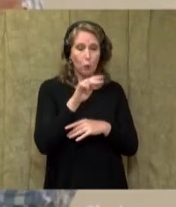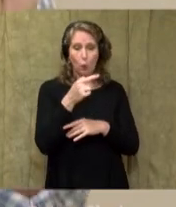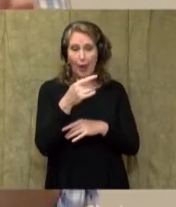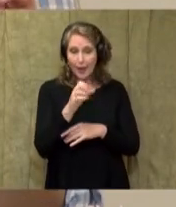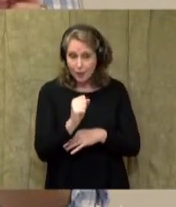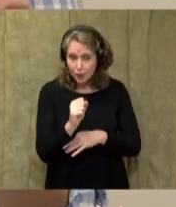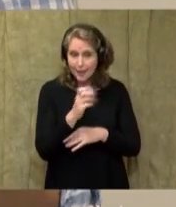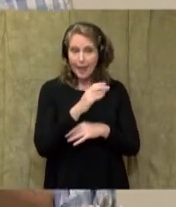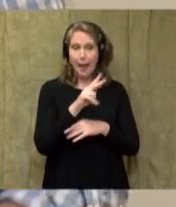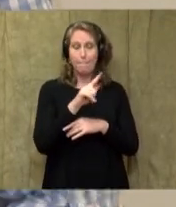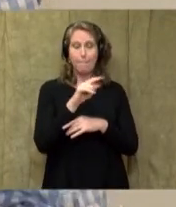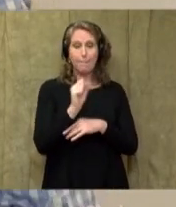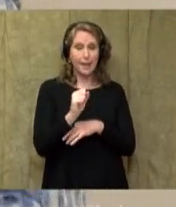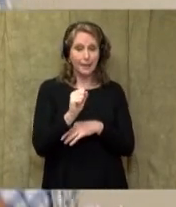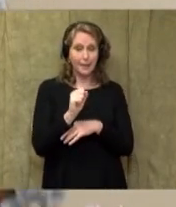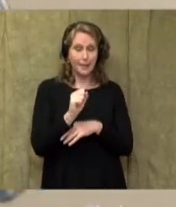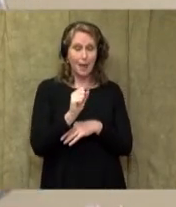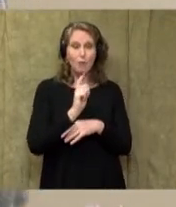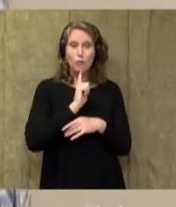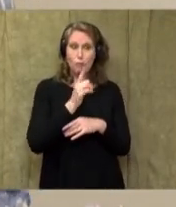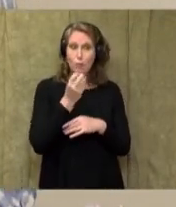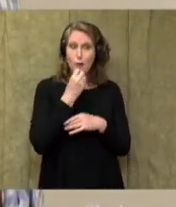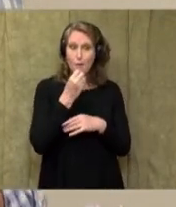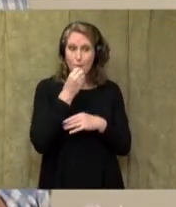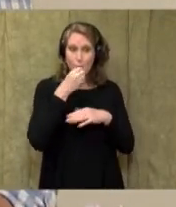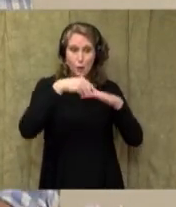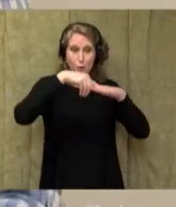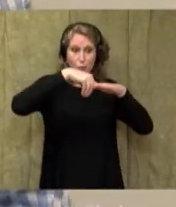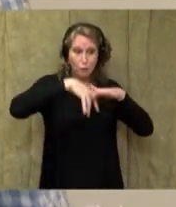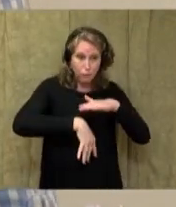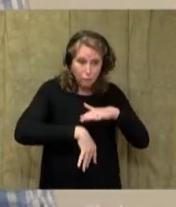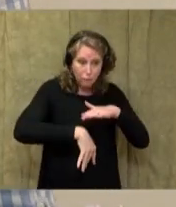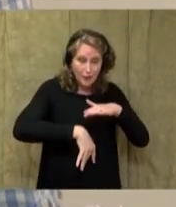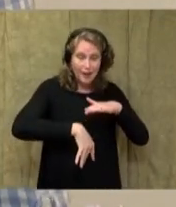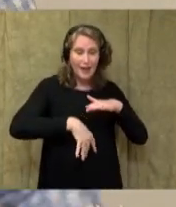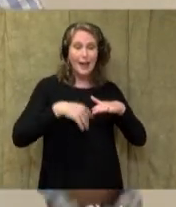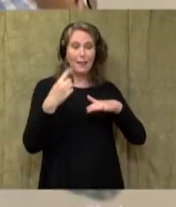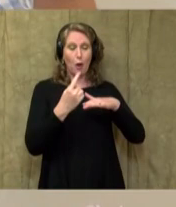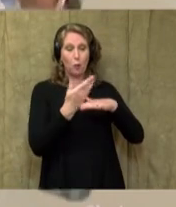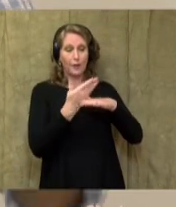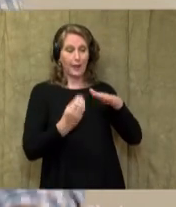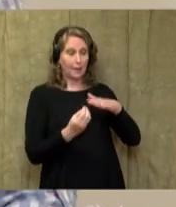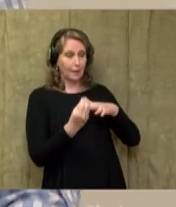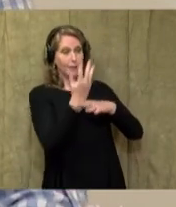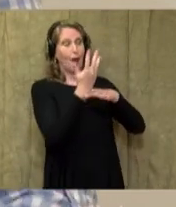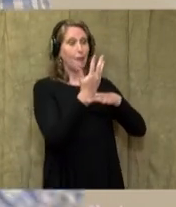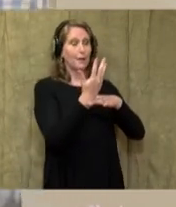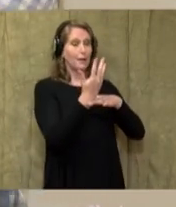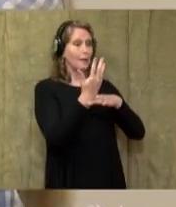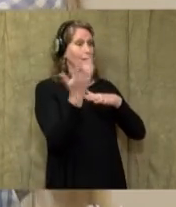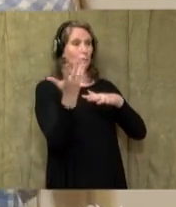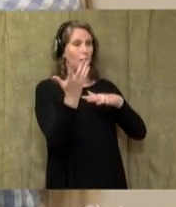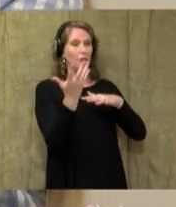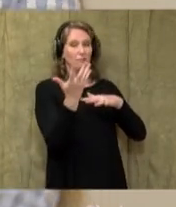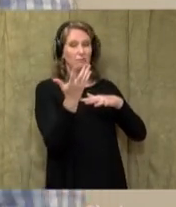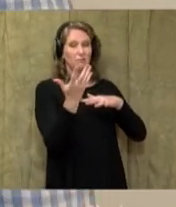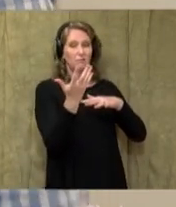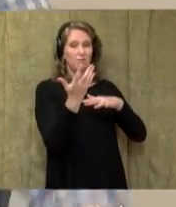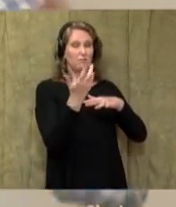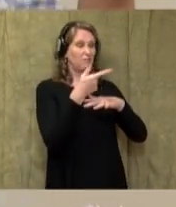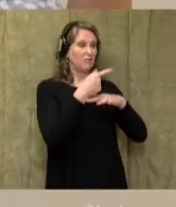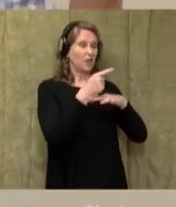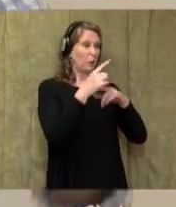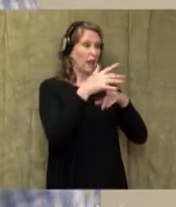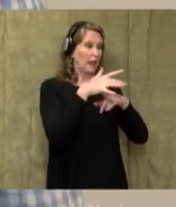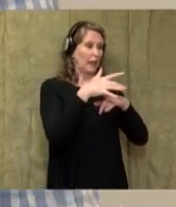radishes and beets, those things grow into the ground. So the only thing that's on the top is